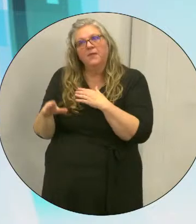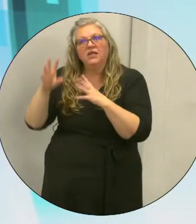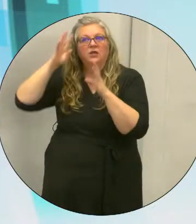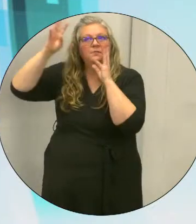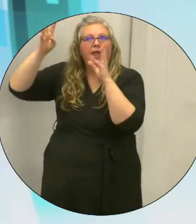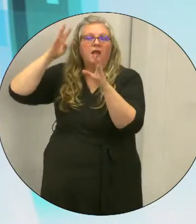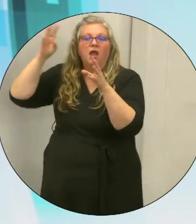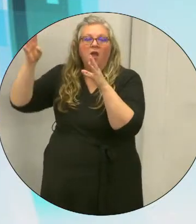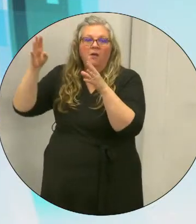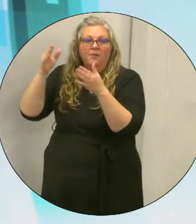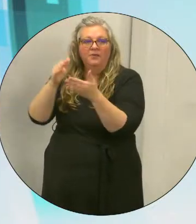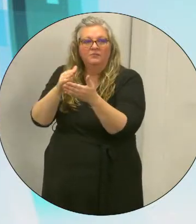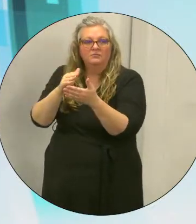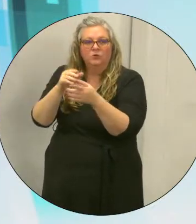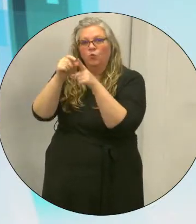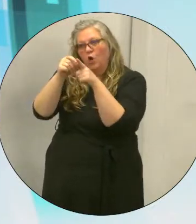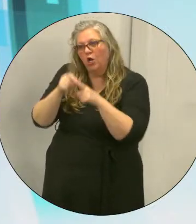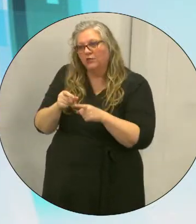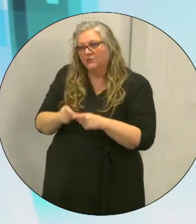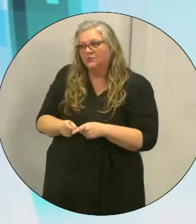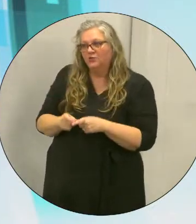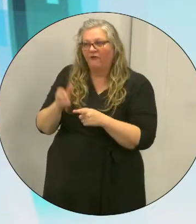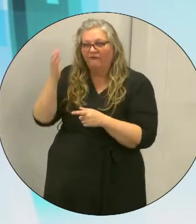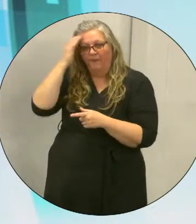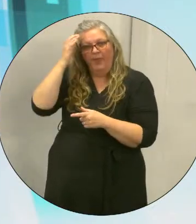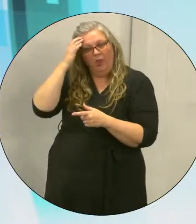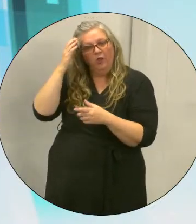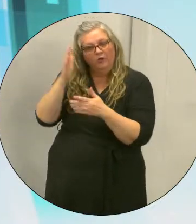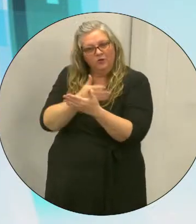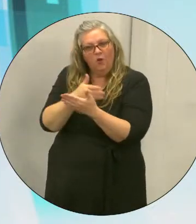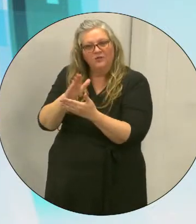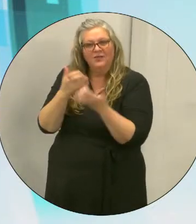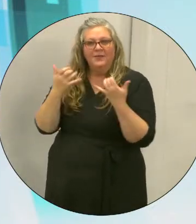song or whatnot. And now at 9 years old,